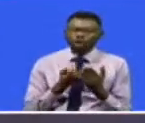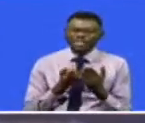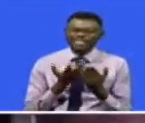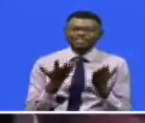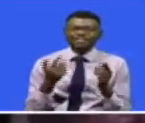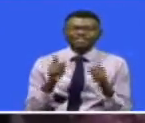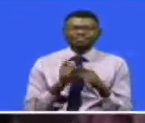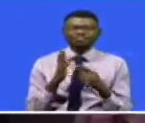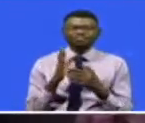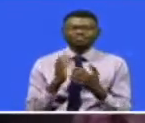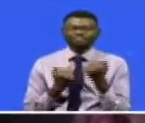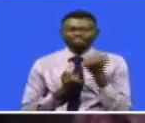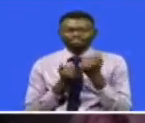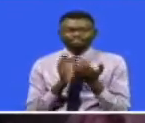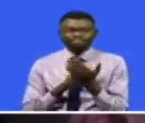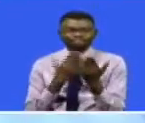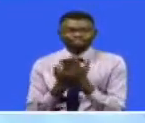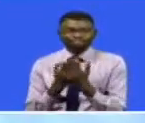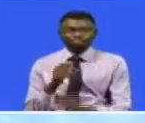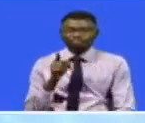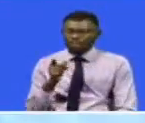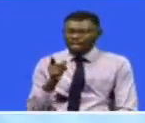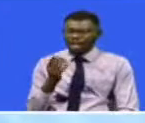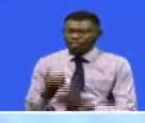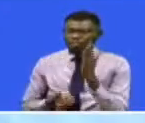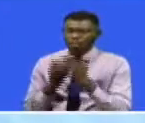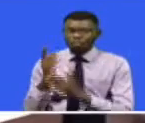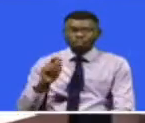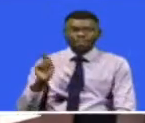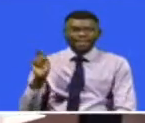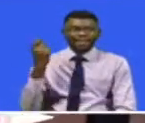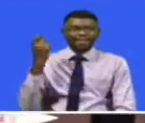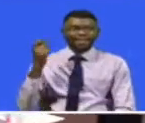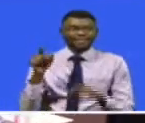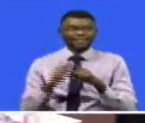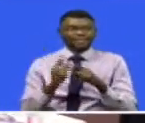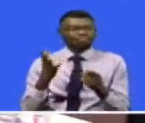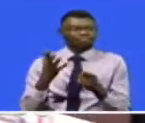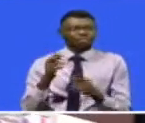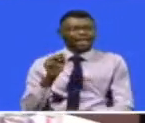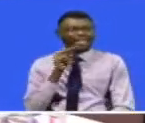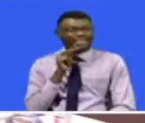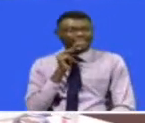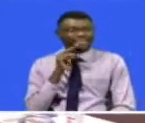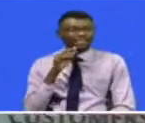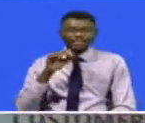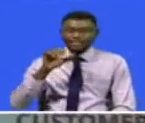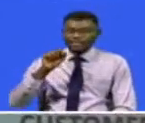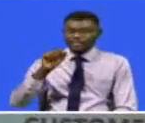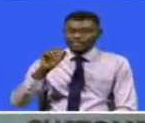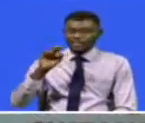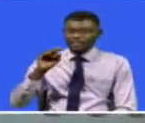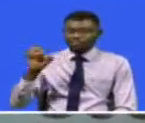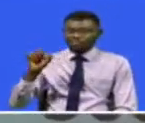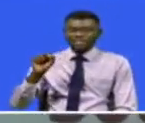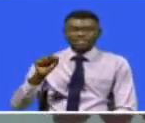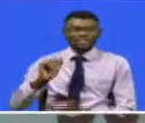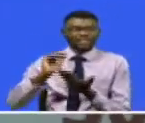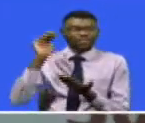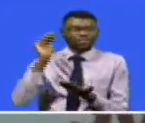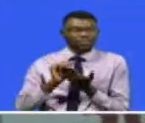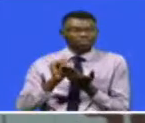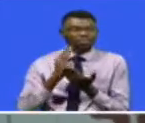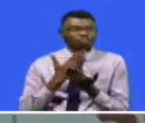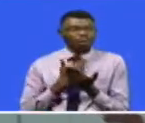support application. ZAID is piloting in Kenya and Nigeria with subsidies for SMEs as the company seeks to cast